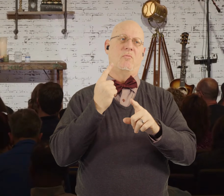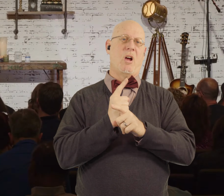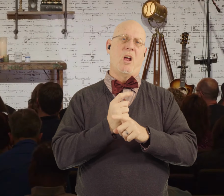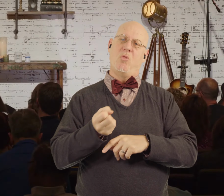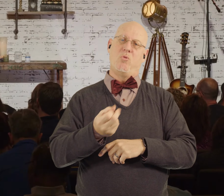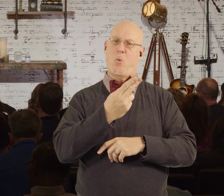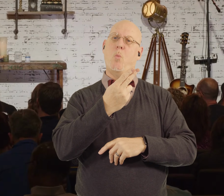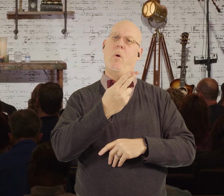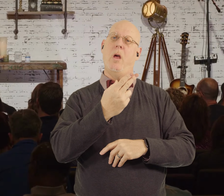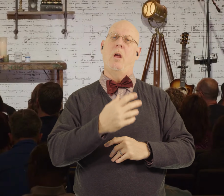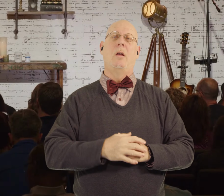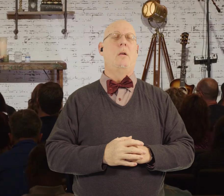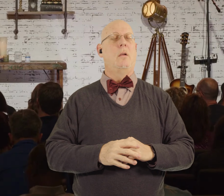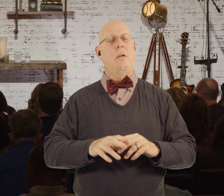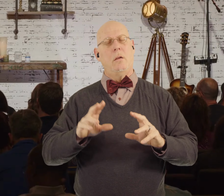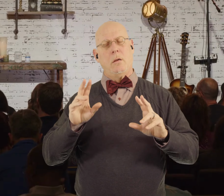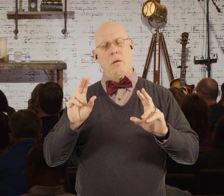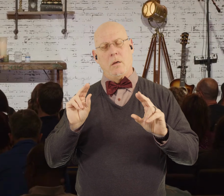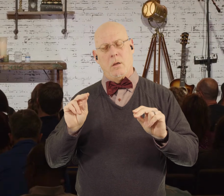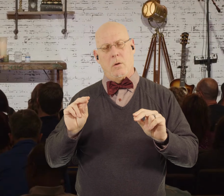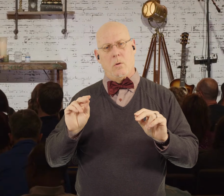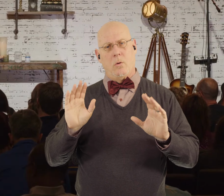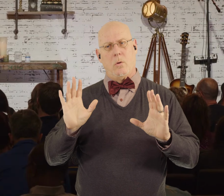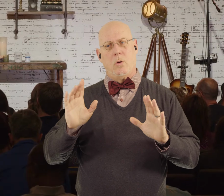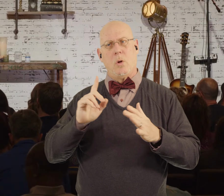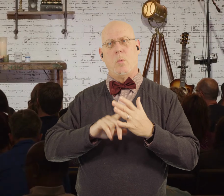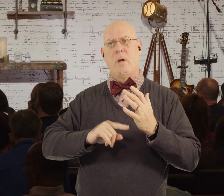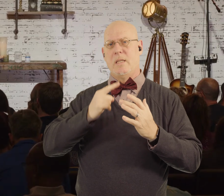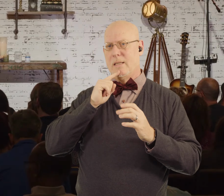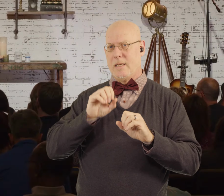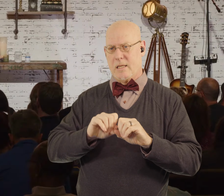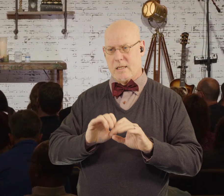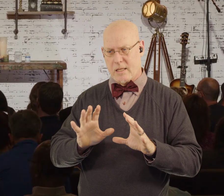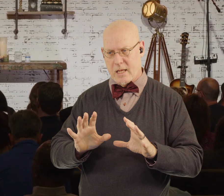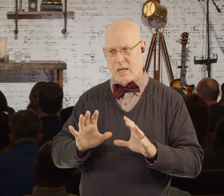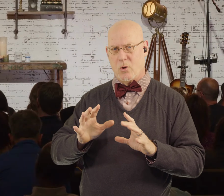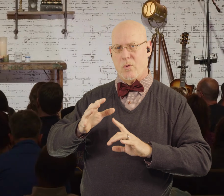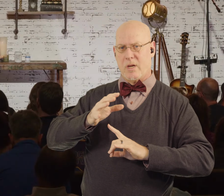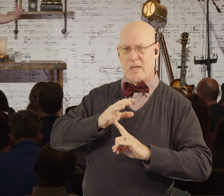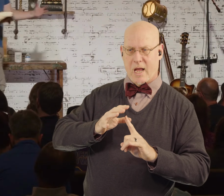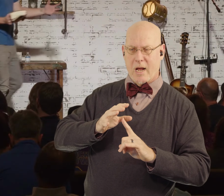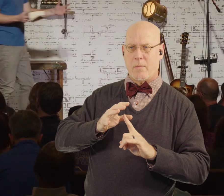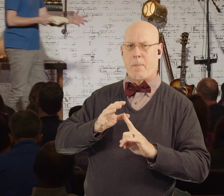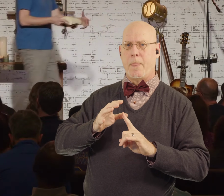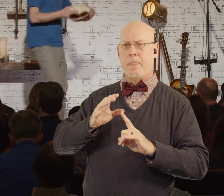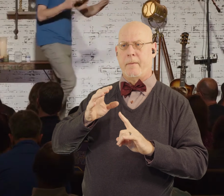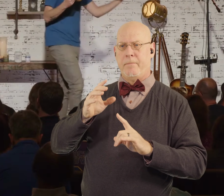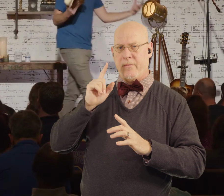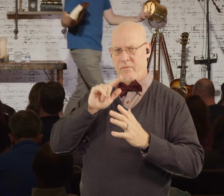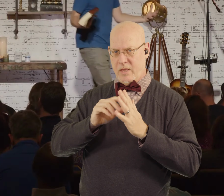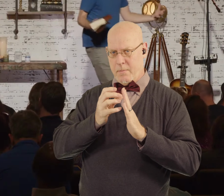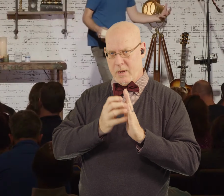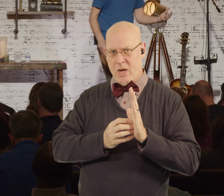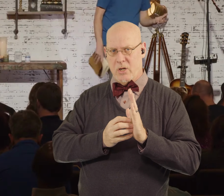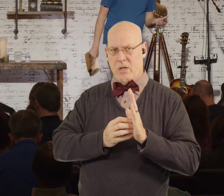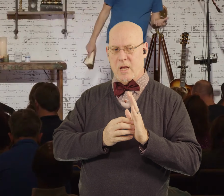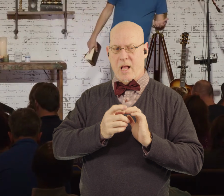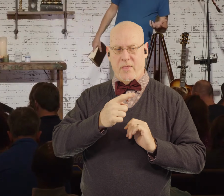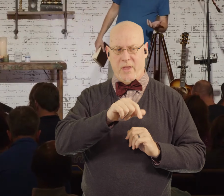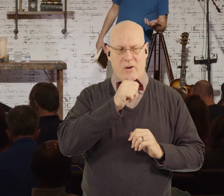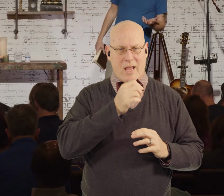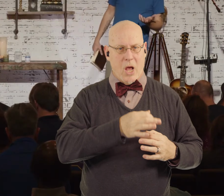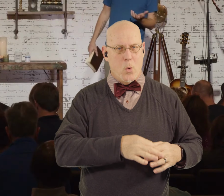contradiction in the Bible, right? Let's throw it away. No. What he's saying here is very clear in the context and in the entirety of the